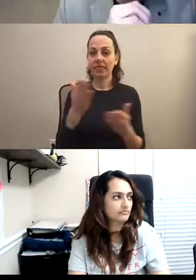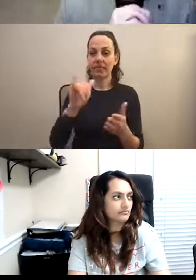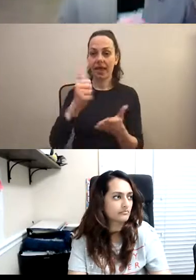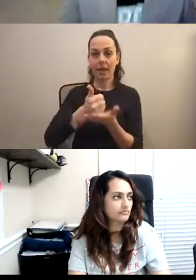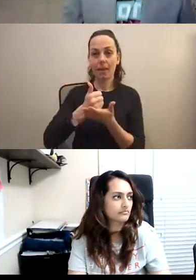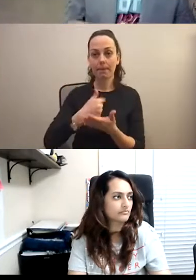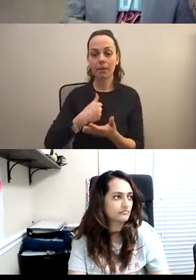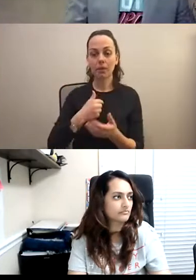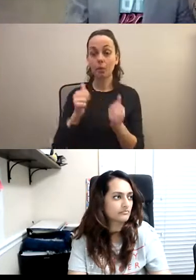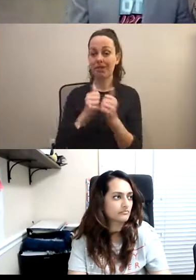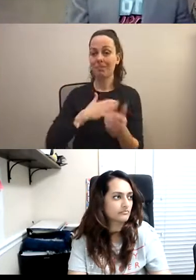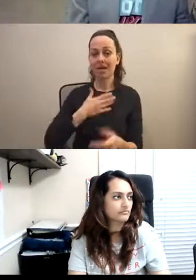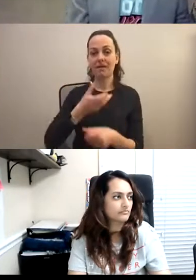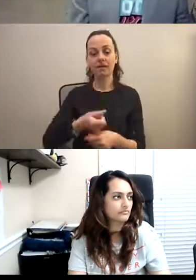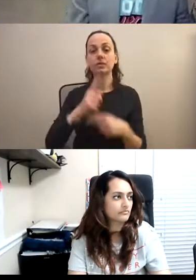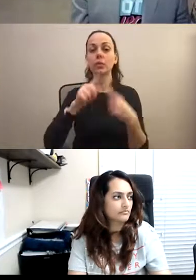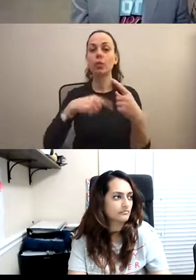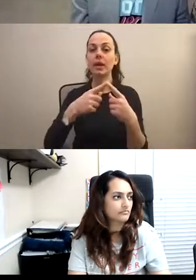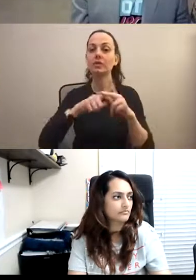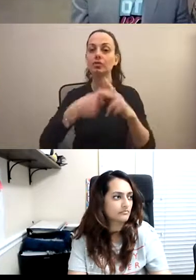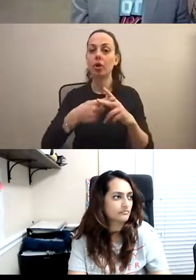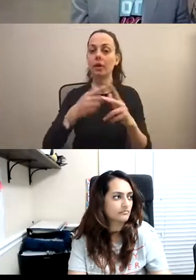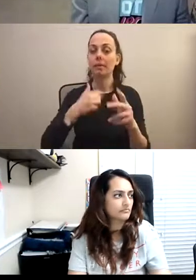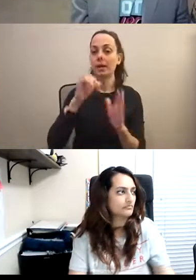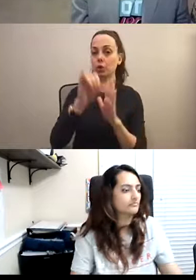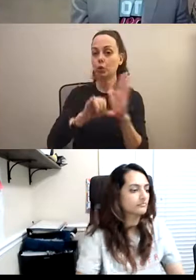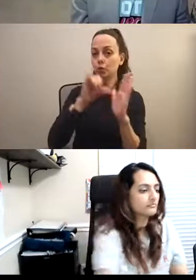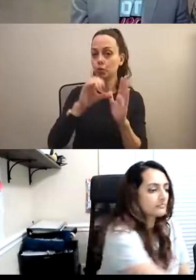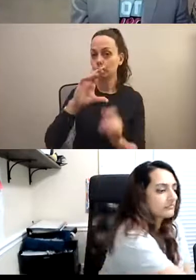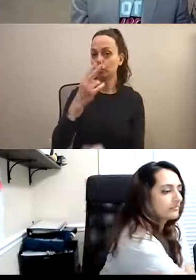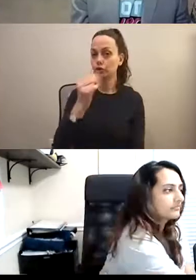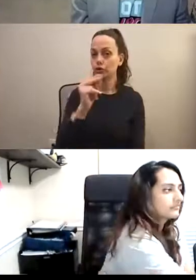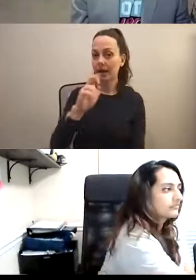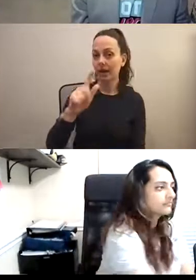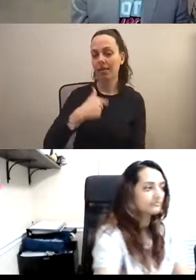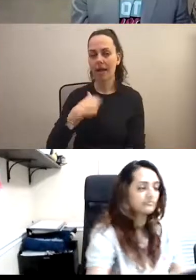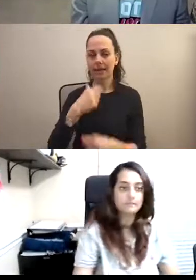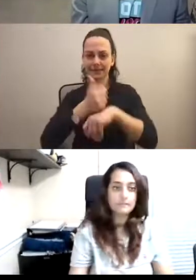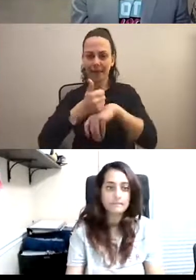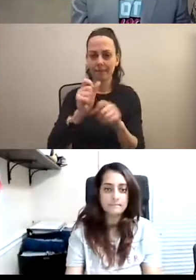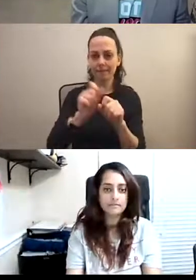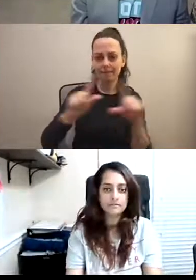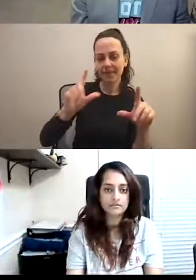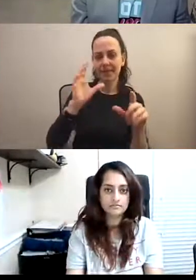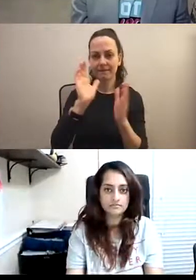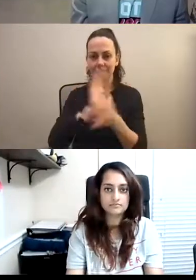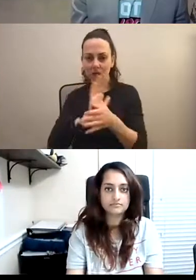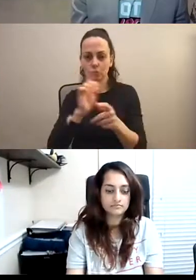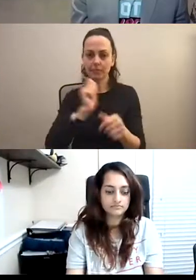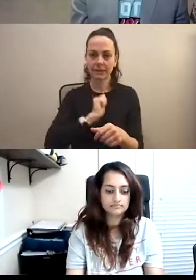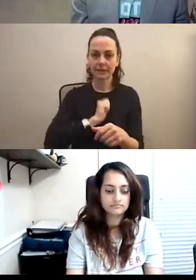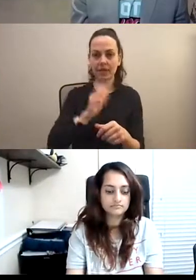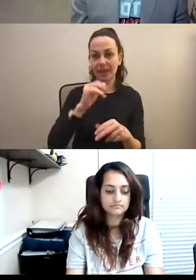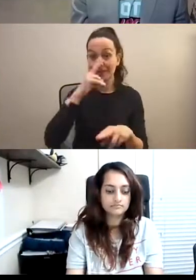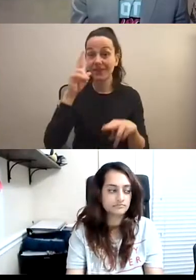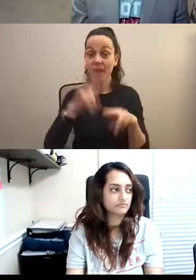my confidence is when I started my YouTube channel and I was making like all these fun videos of who I am and everything else. That was fun and